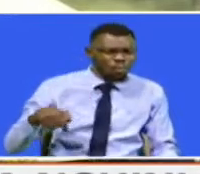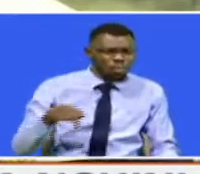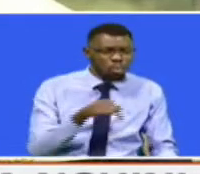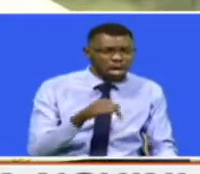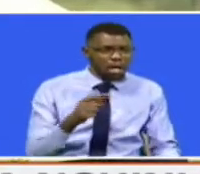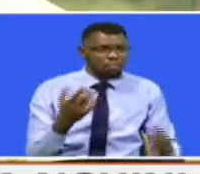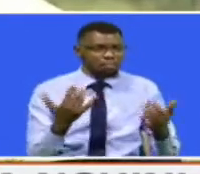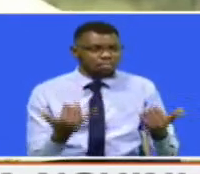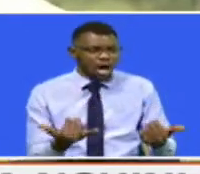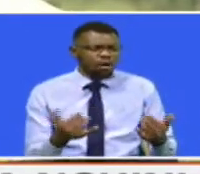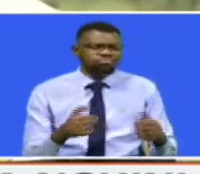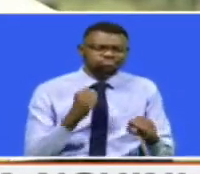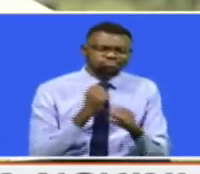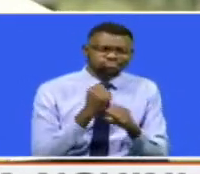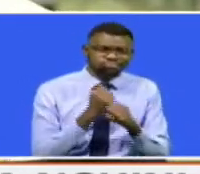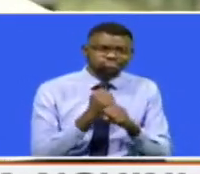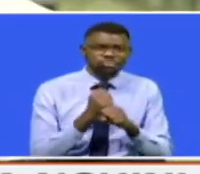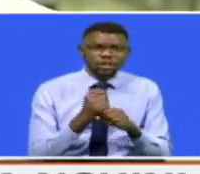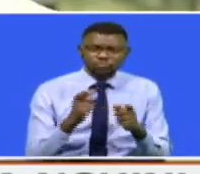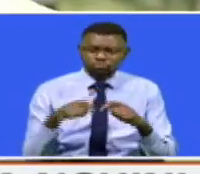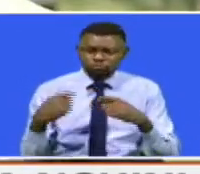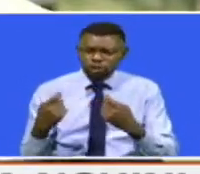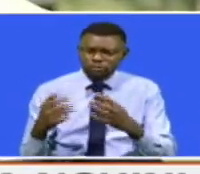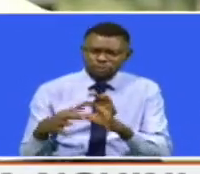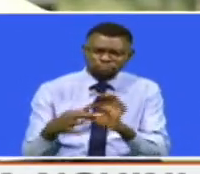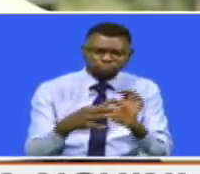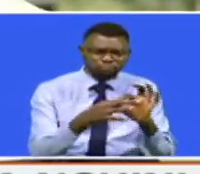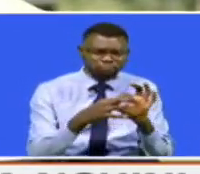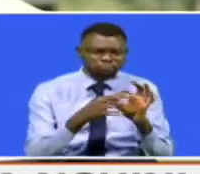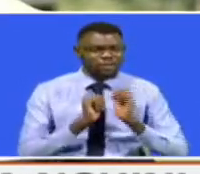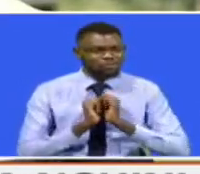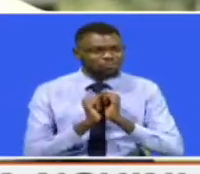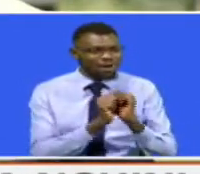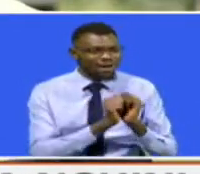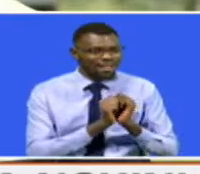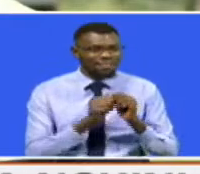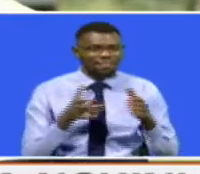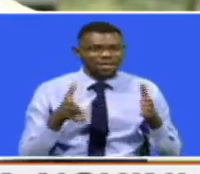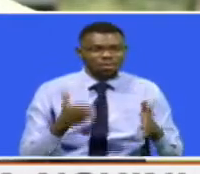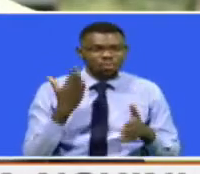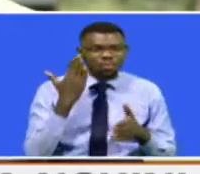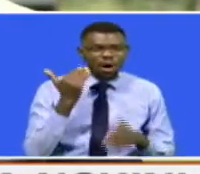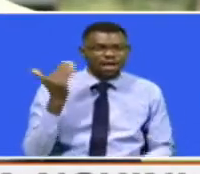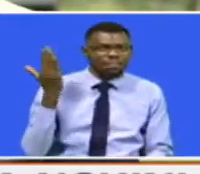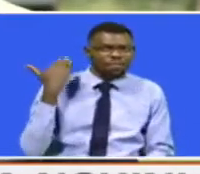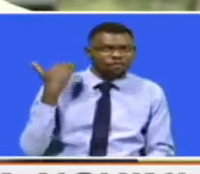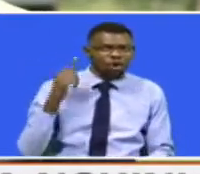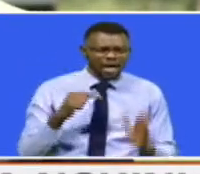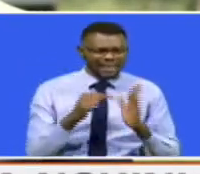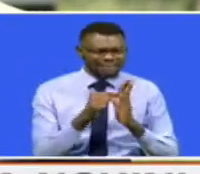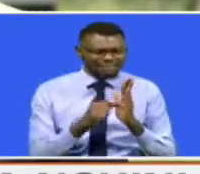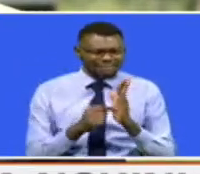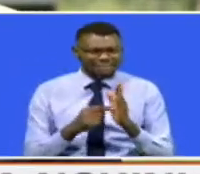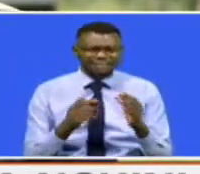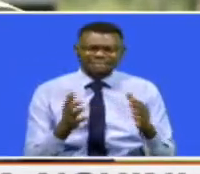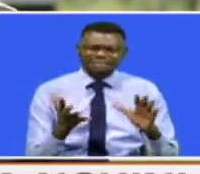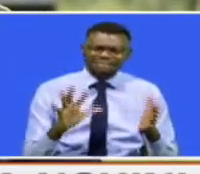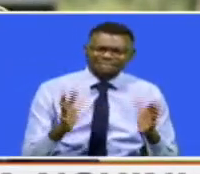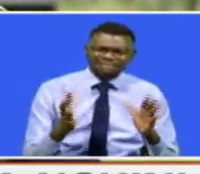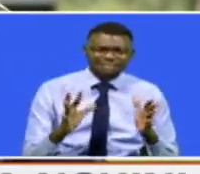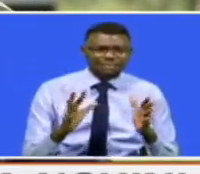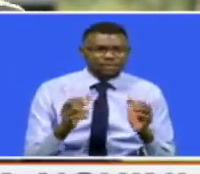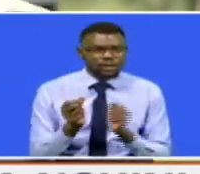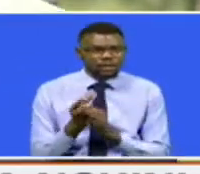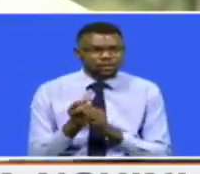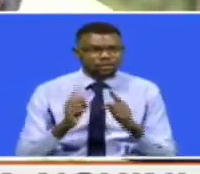because we have now to work as a team together now, because last season we didn't start well as like this season, but